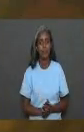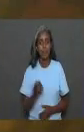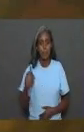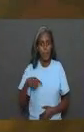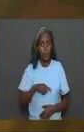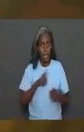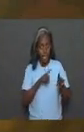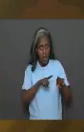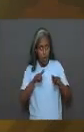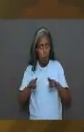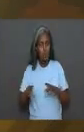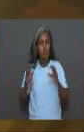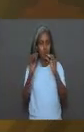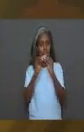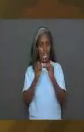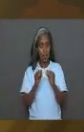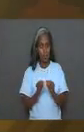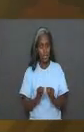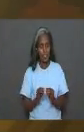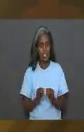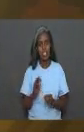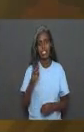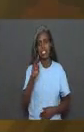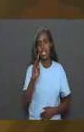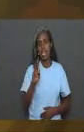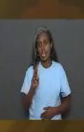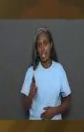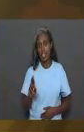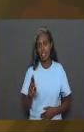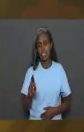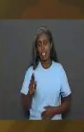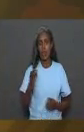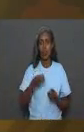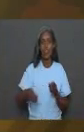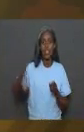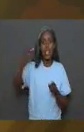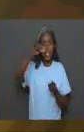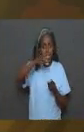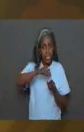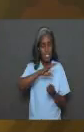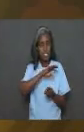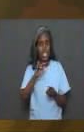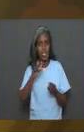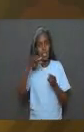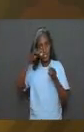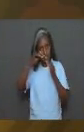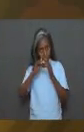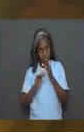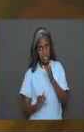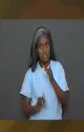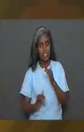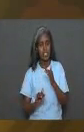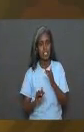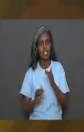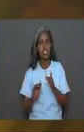can also calculate the rates of increase and decrease in